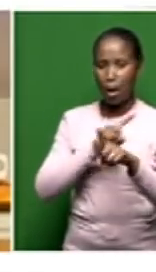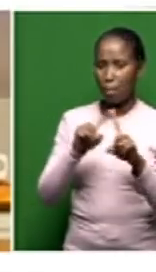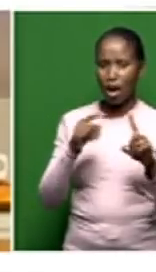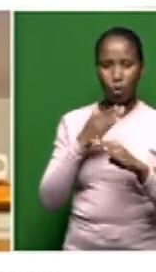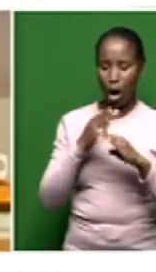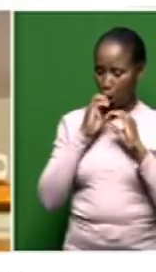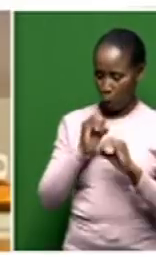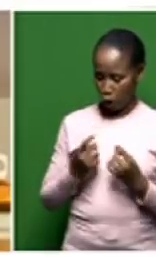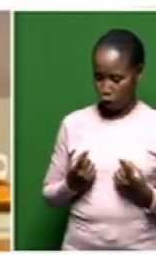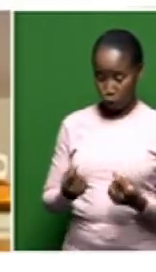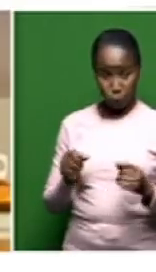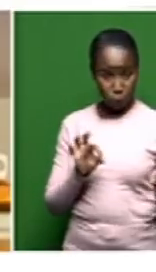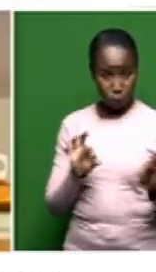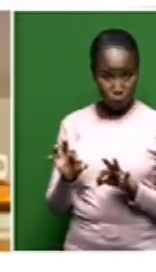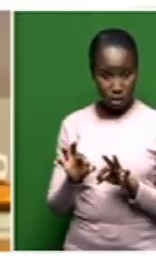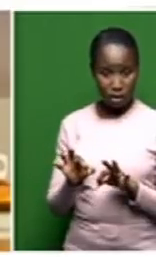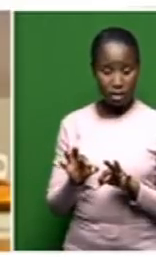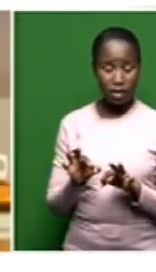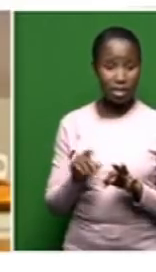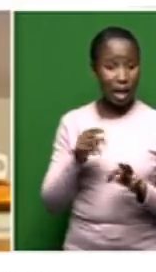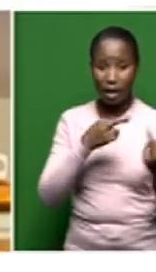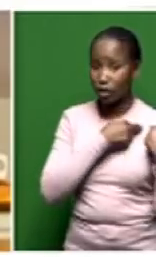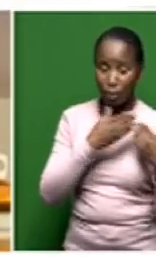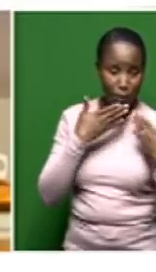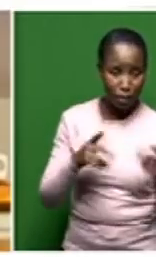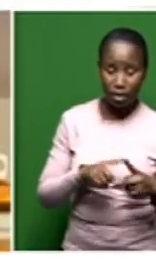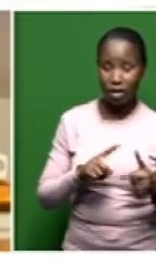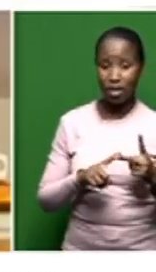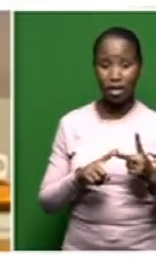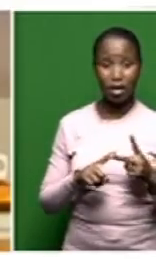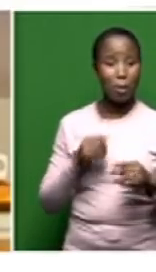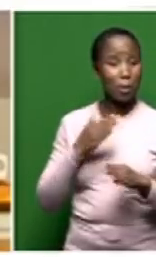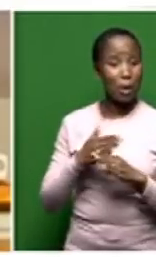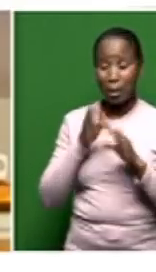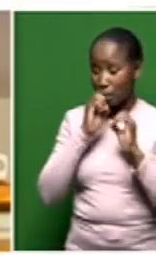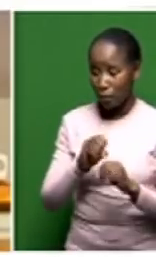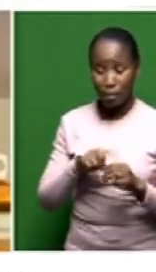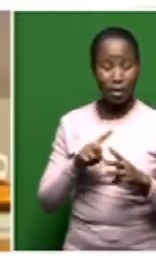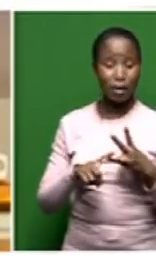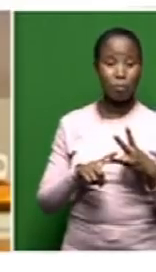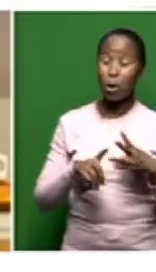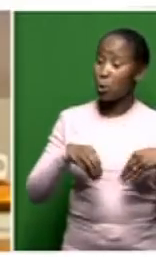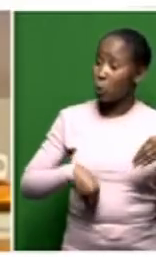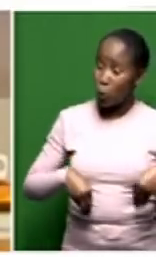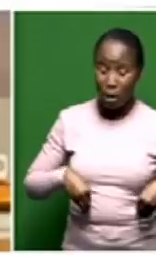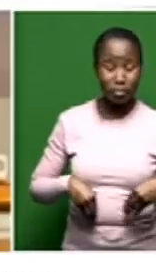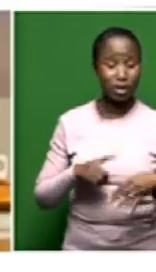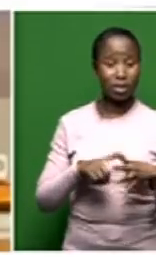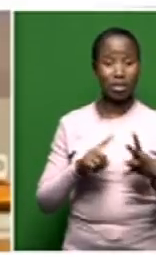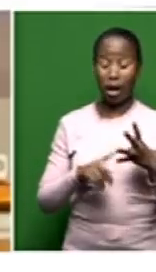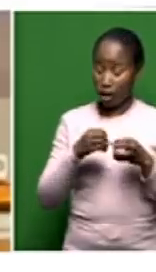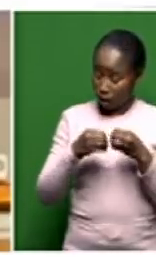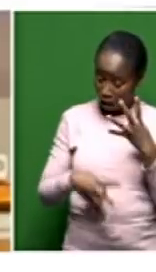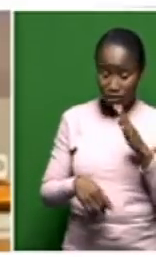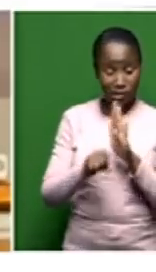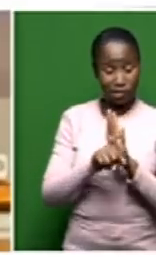in government is not accountable, doesn't deliver, is systemically corrupt, we do see when the second